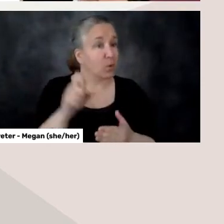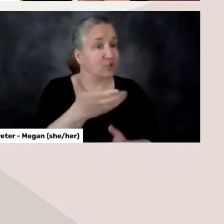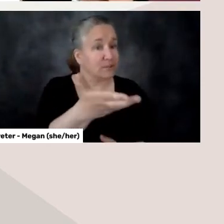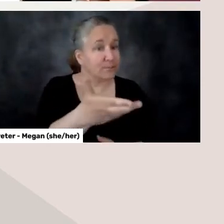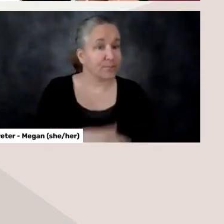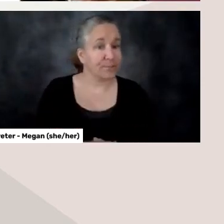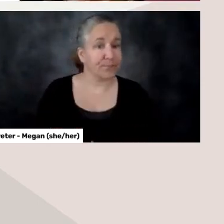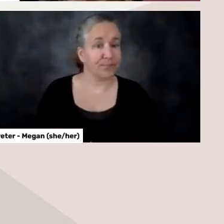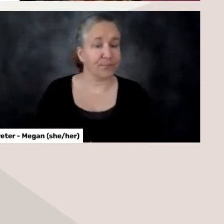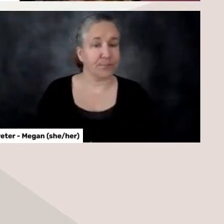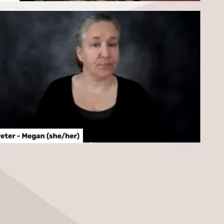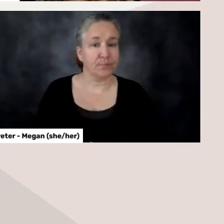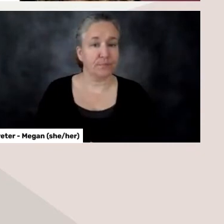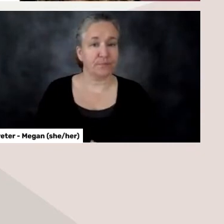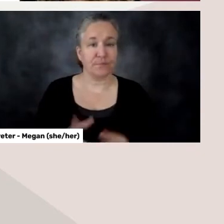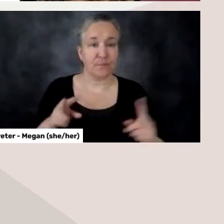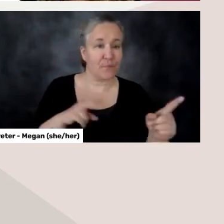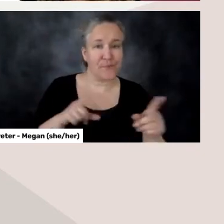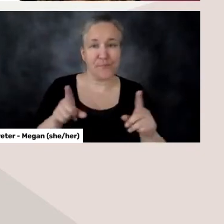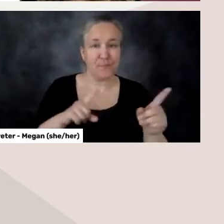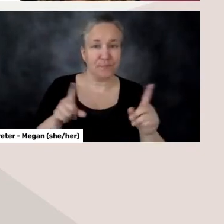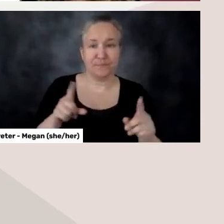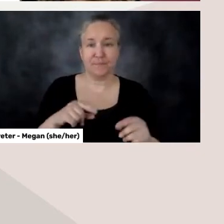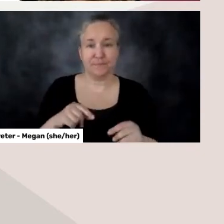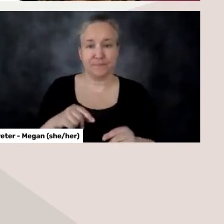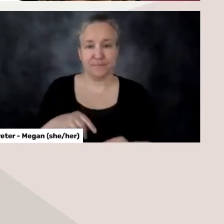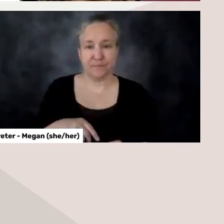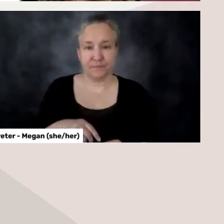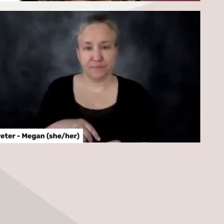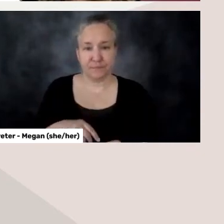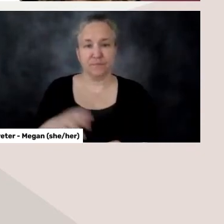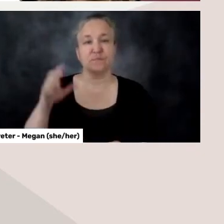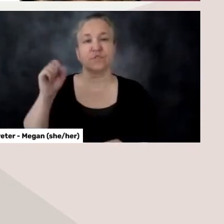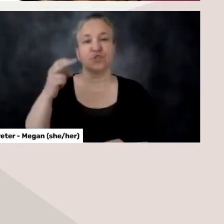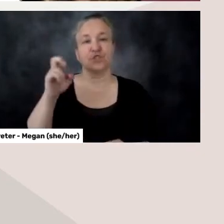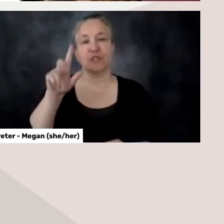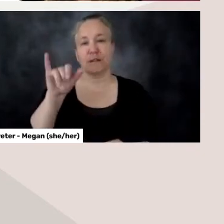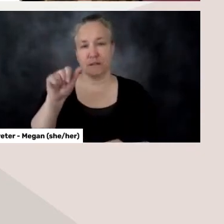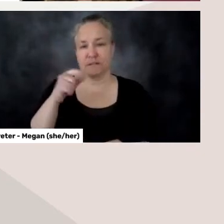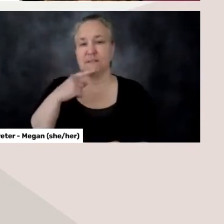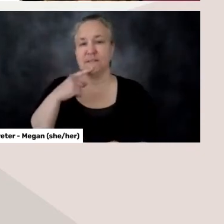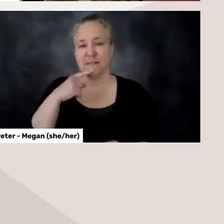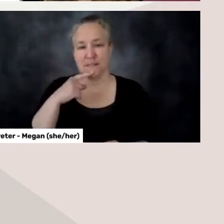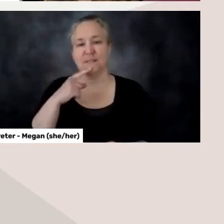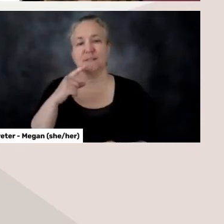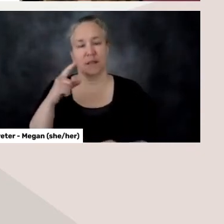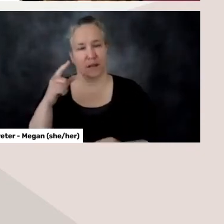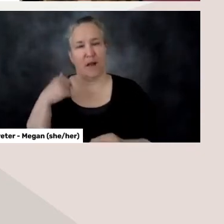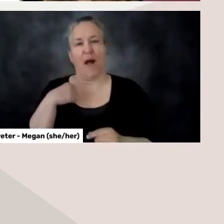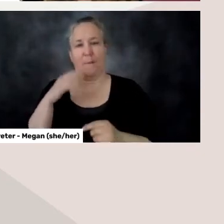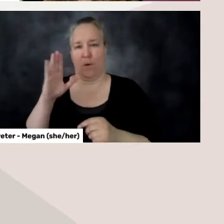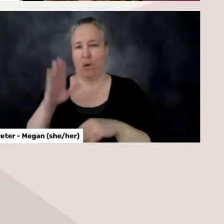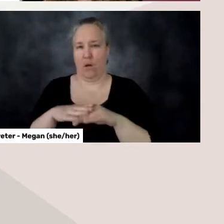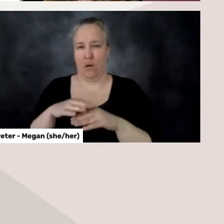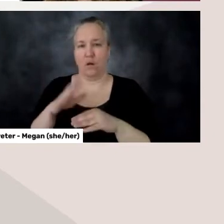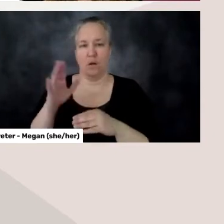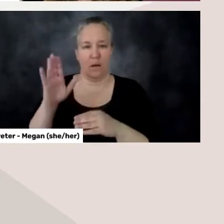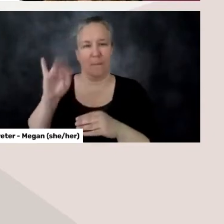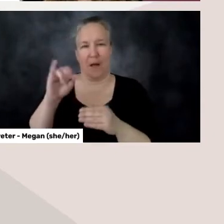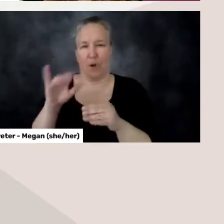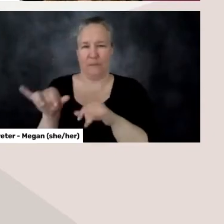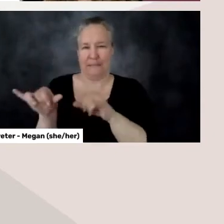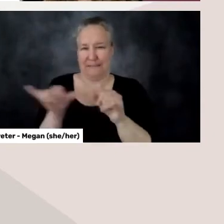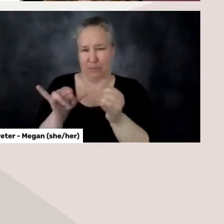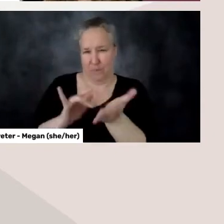I just Go ahead, say- Sheila. I'm actually on a biosimilar for Herceptin, and it's like what Dr.